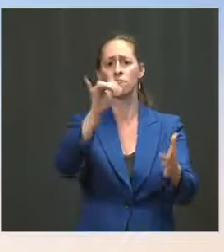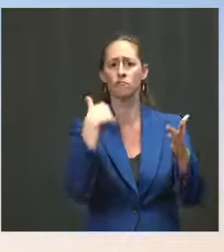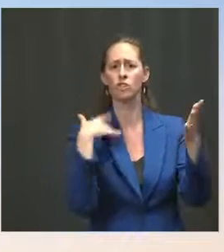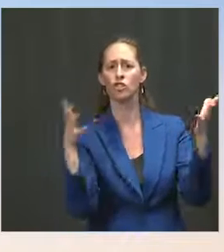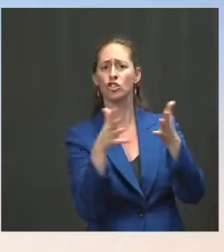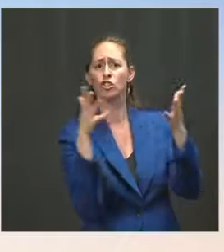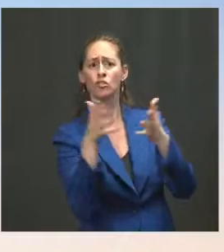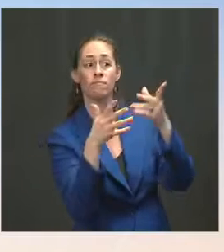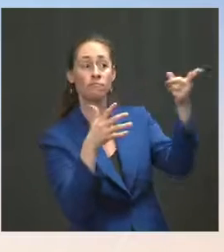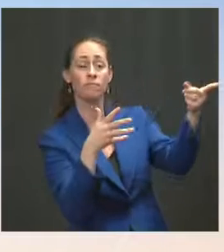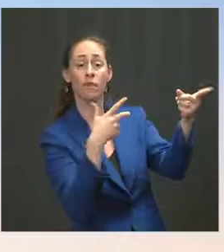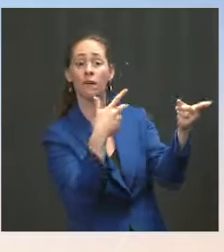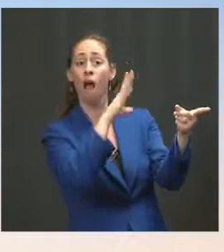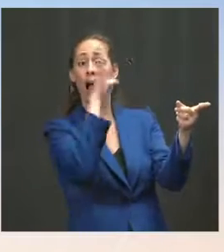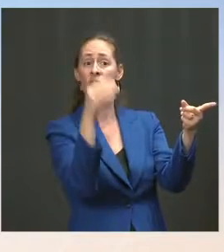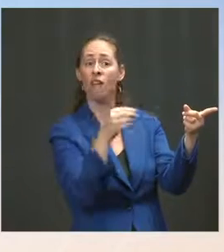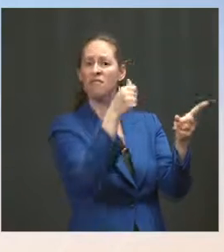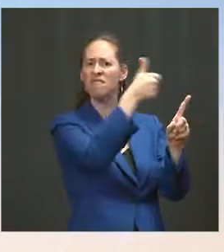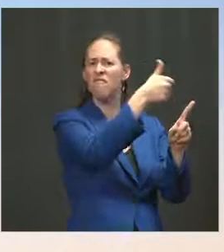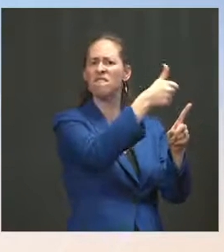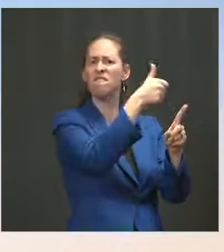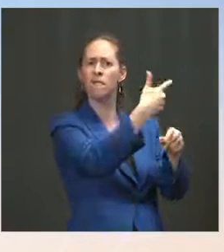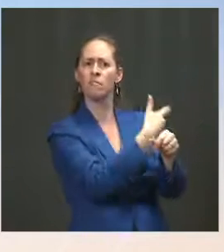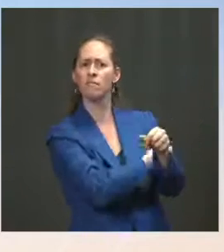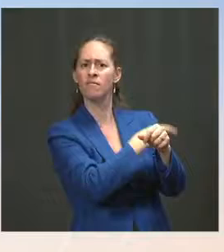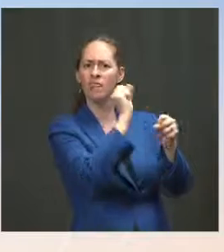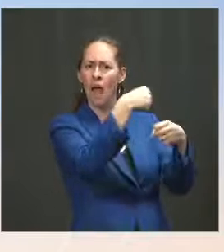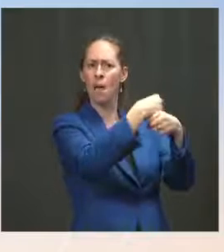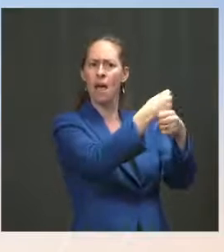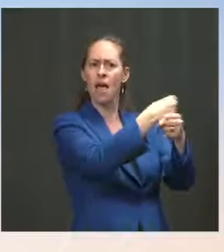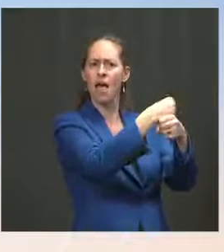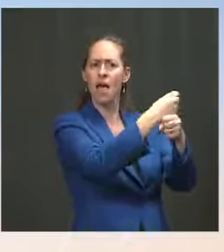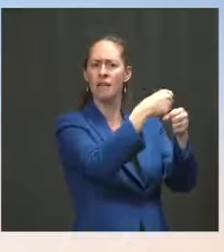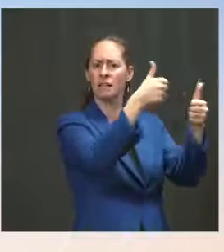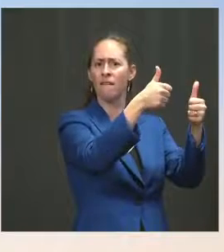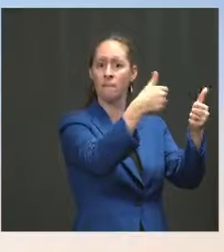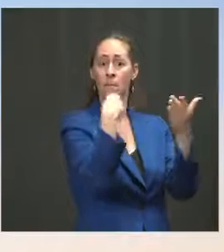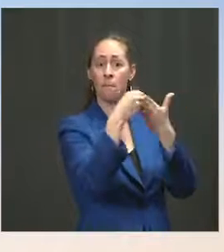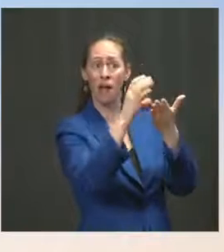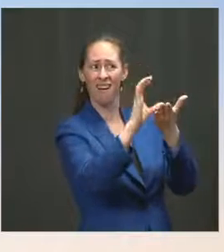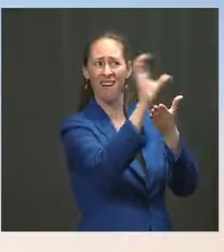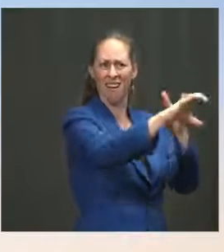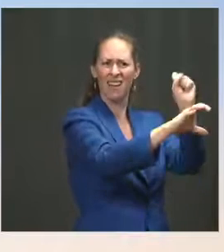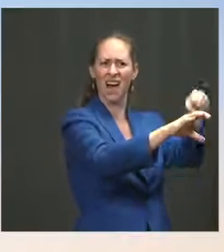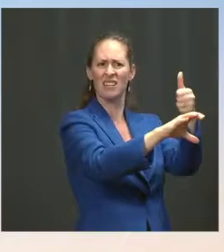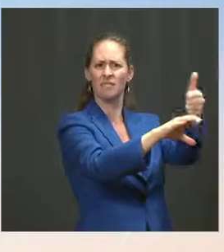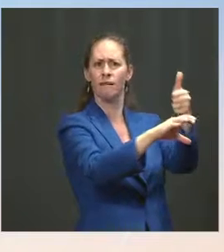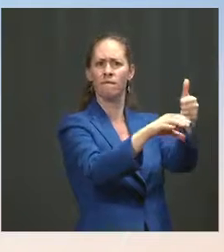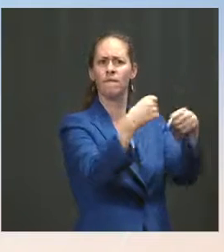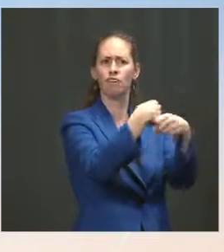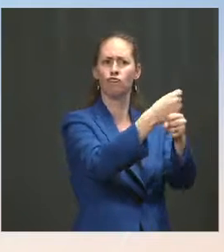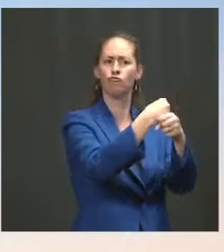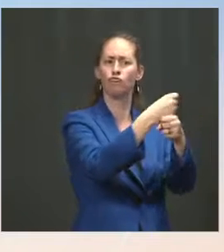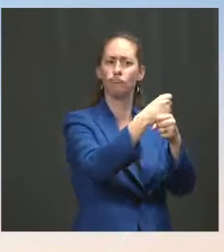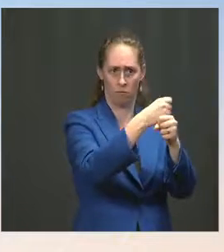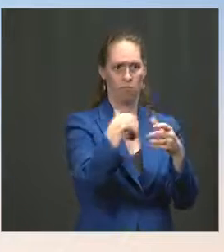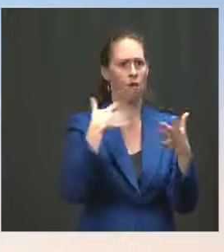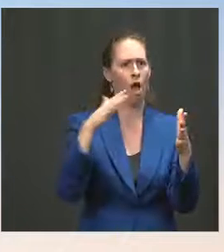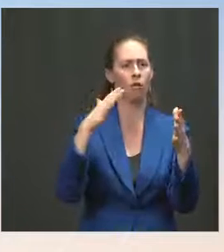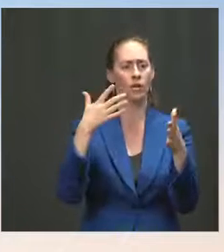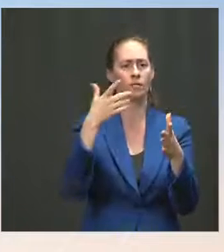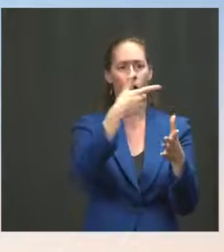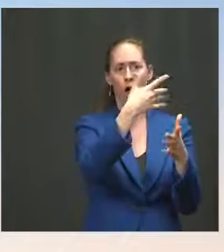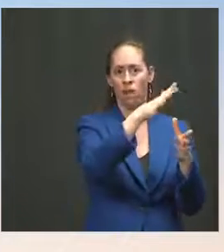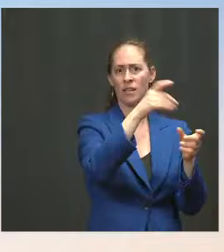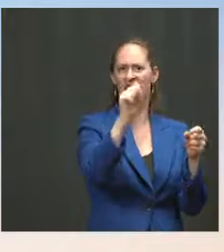financing to a South African business to bolster manufacturing capacity to produce more than 500 million doses. So we are looking at a range of ways